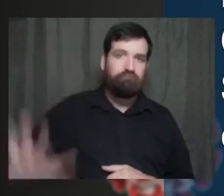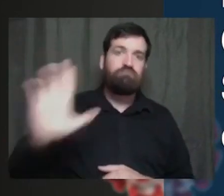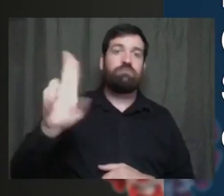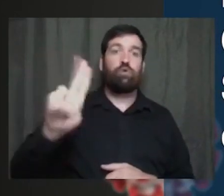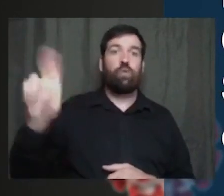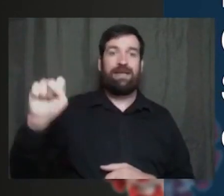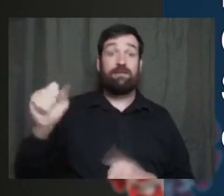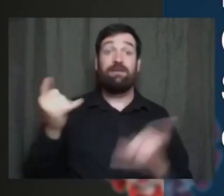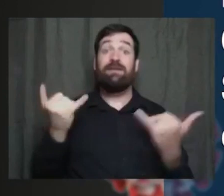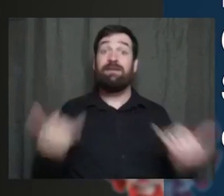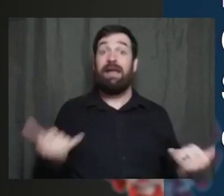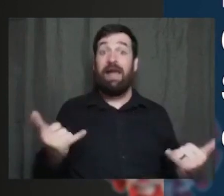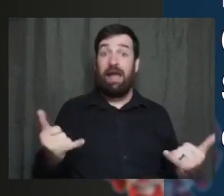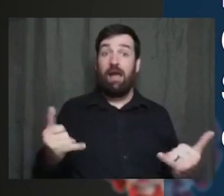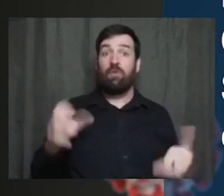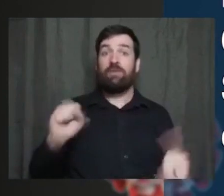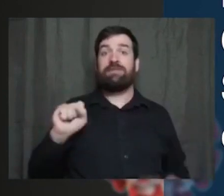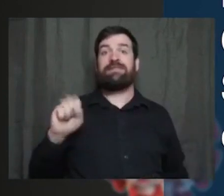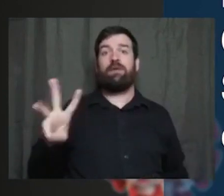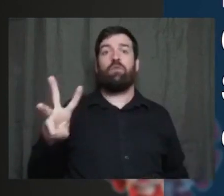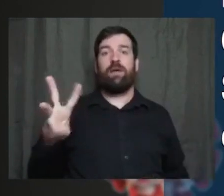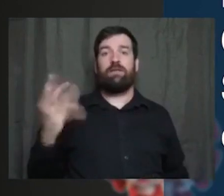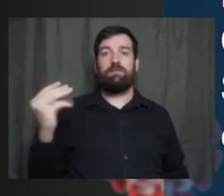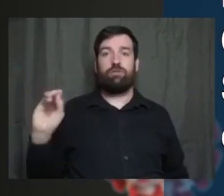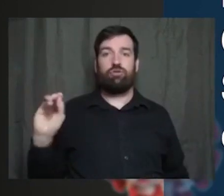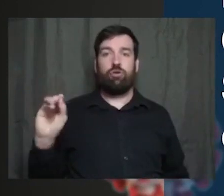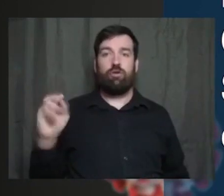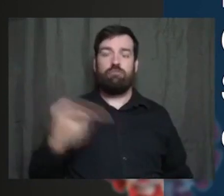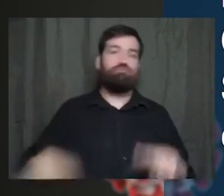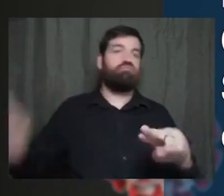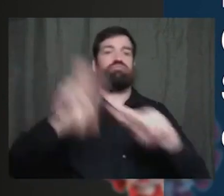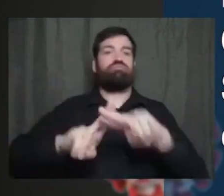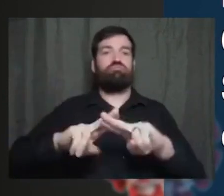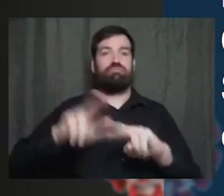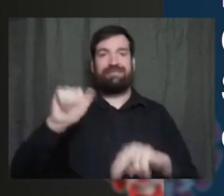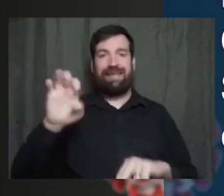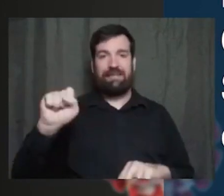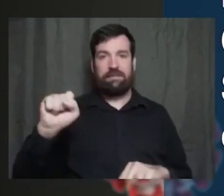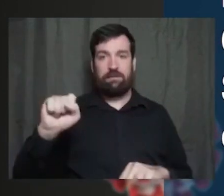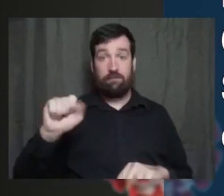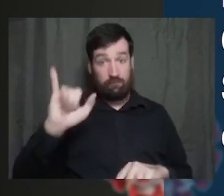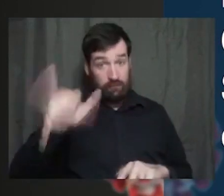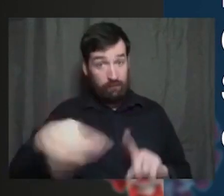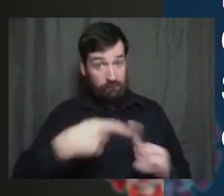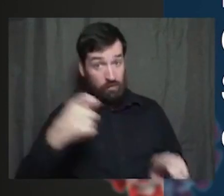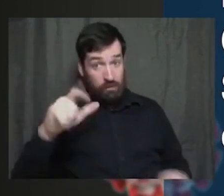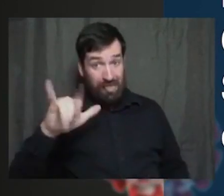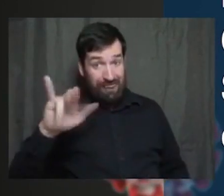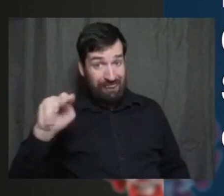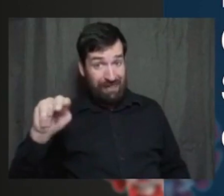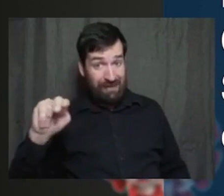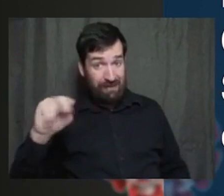up in southwest Missouri. Is this spike in cases from Linn County?